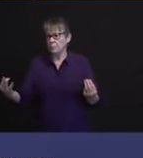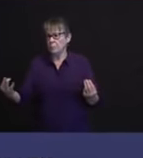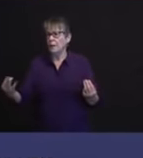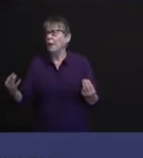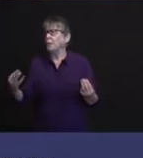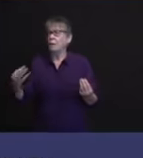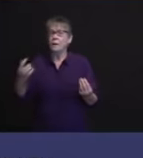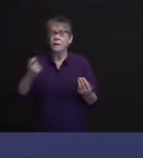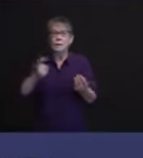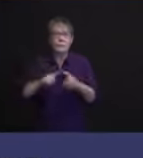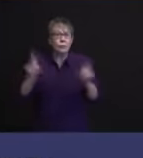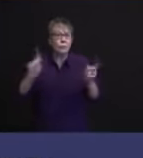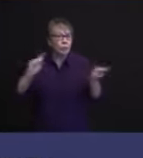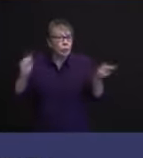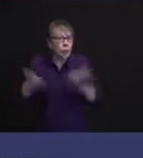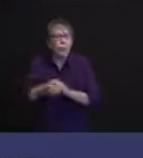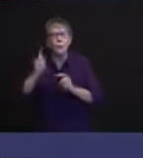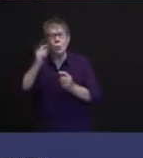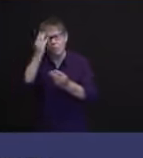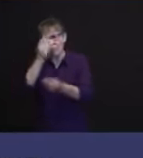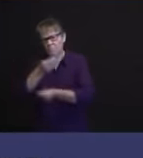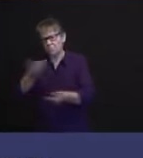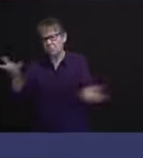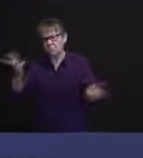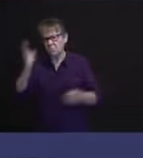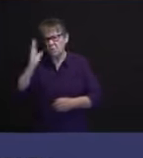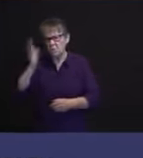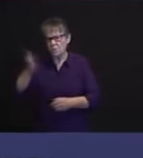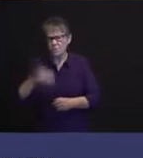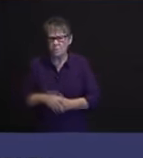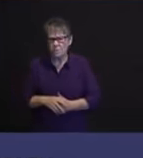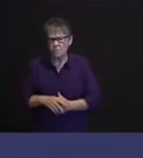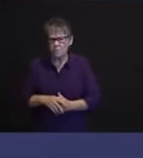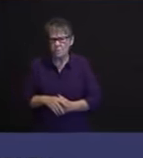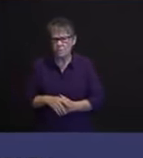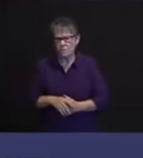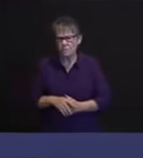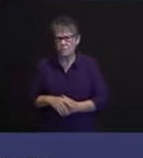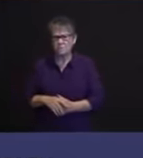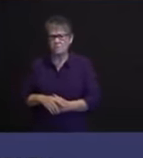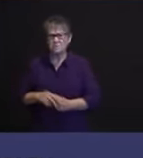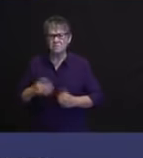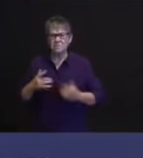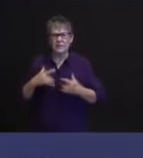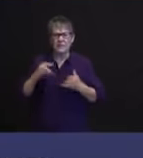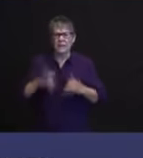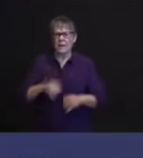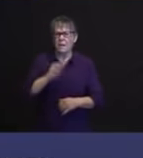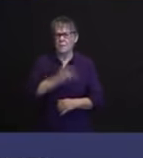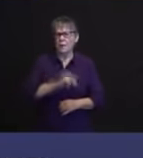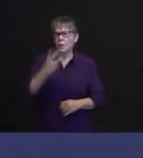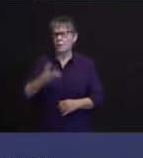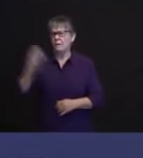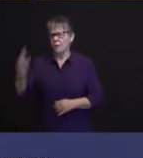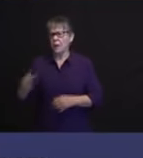our colleagues. And my guess is we stay with that rhythm for the foreseeable future.